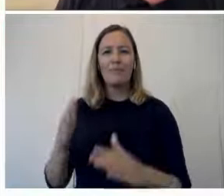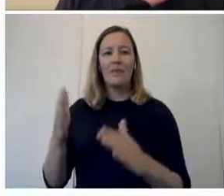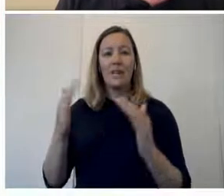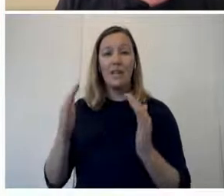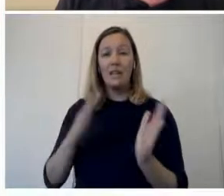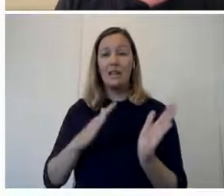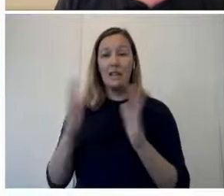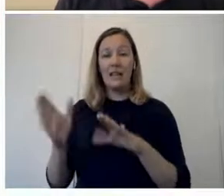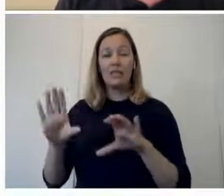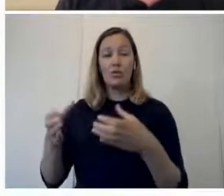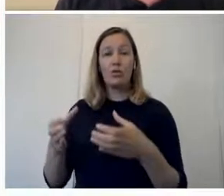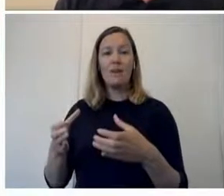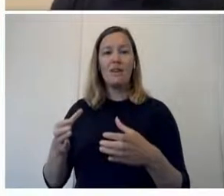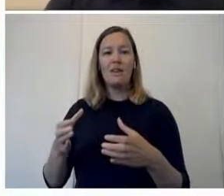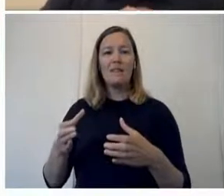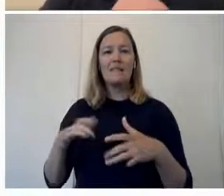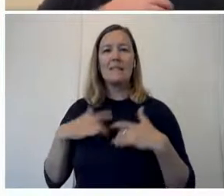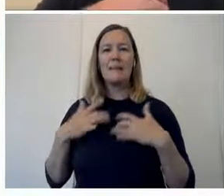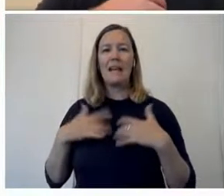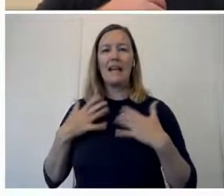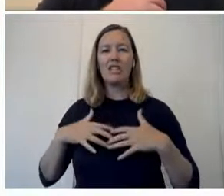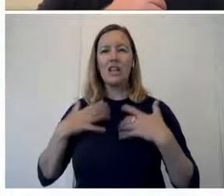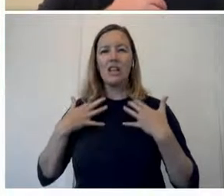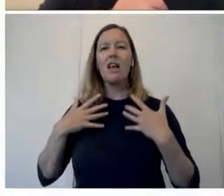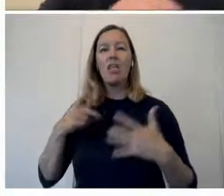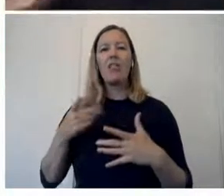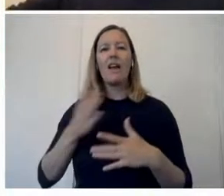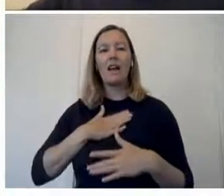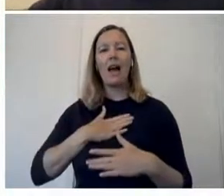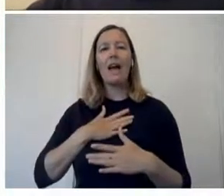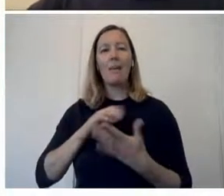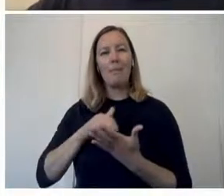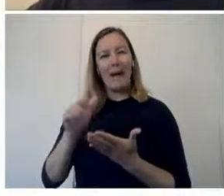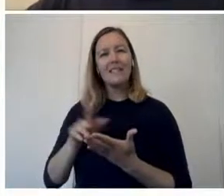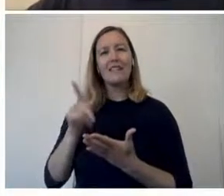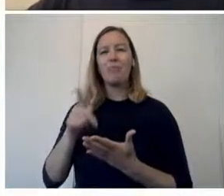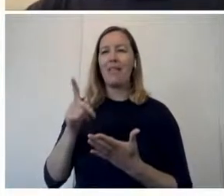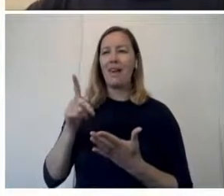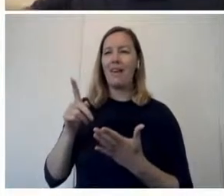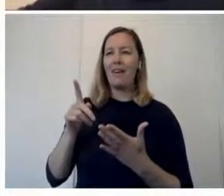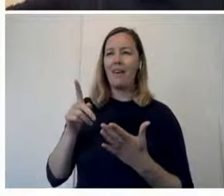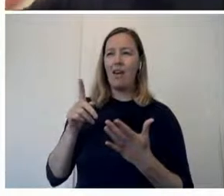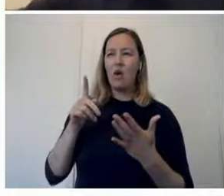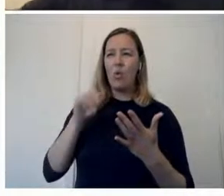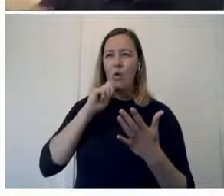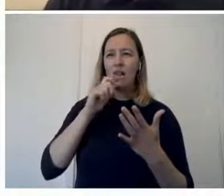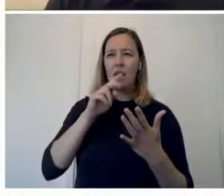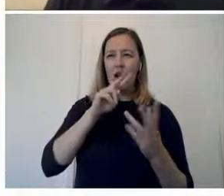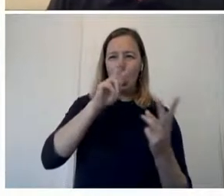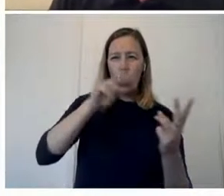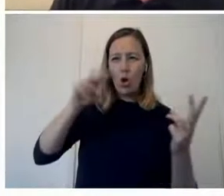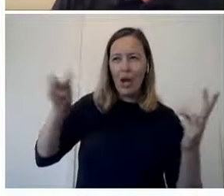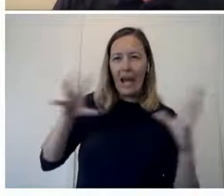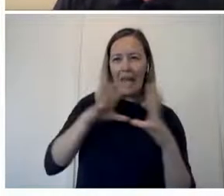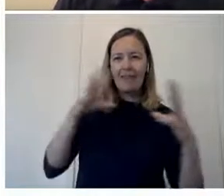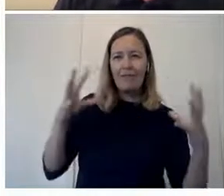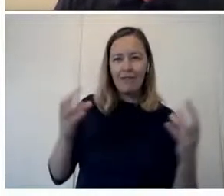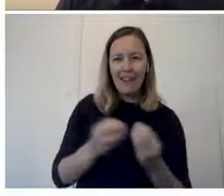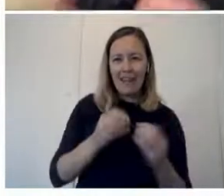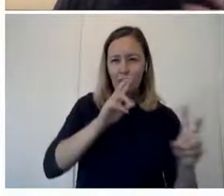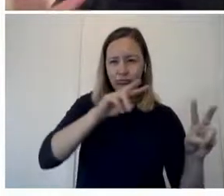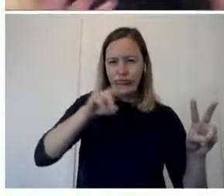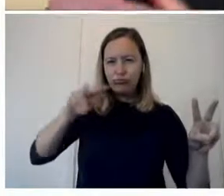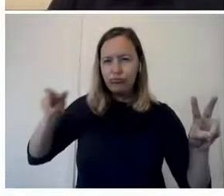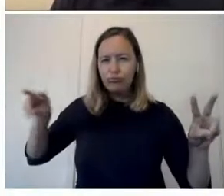but as a kind of sport. So we kind of scan the entire internet looking for everything,